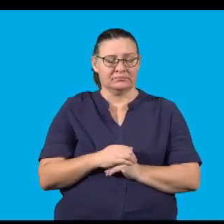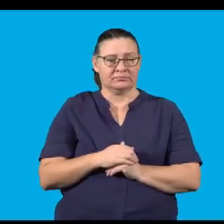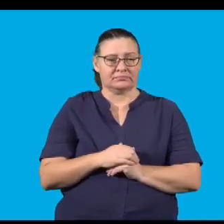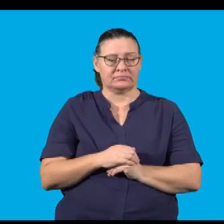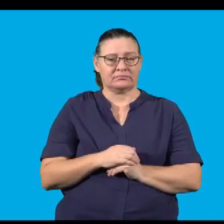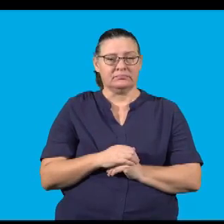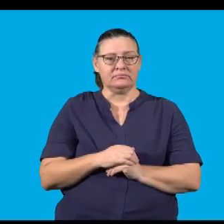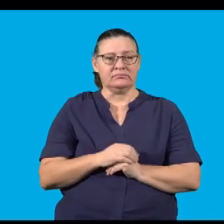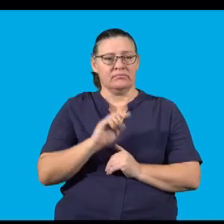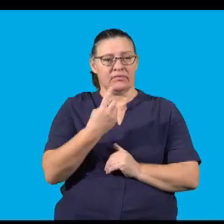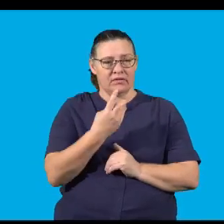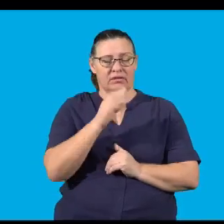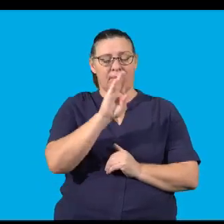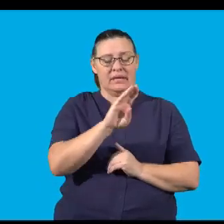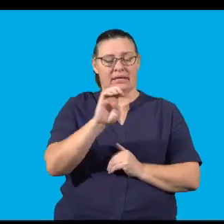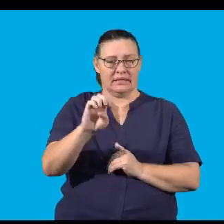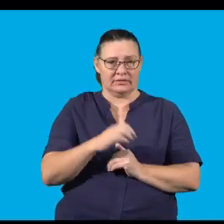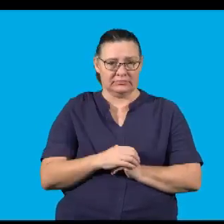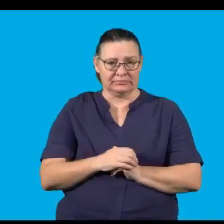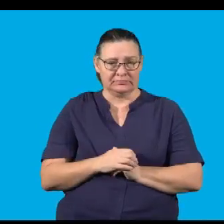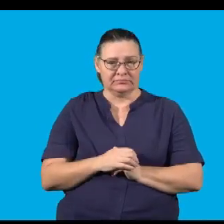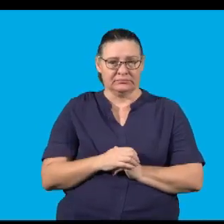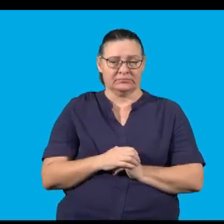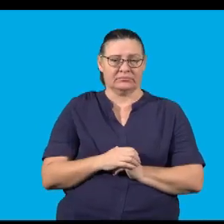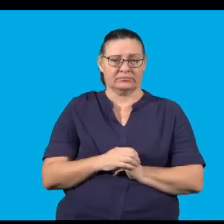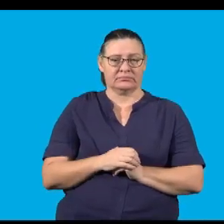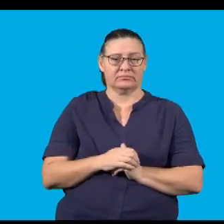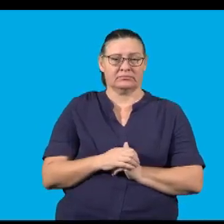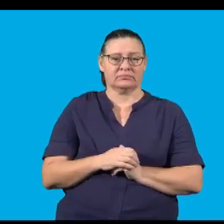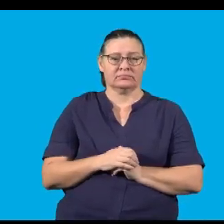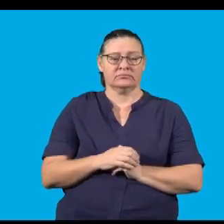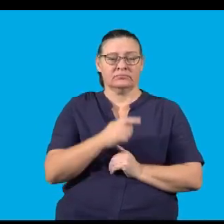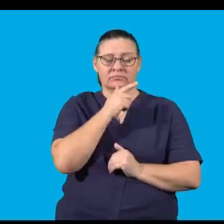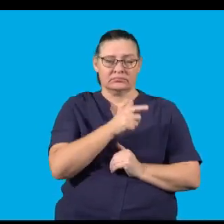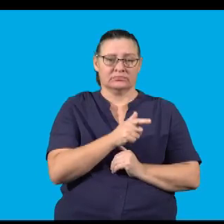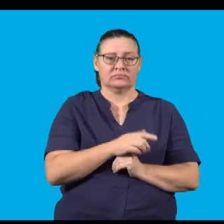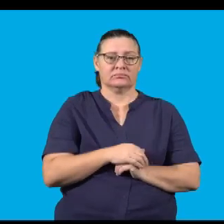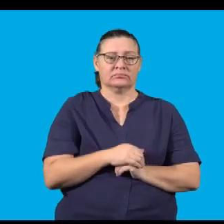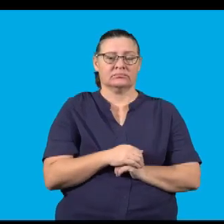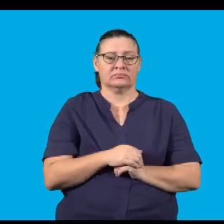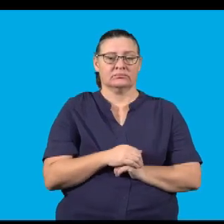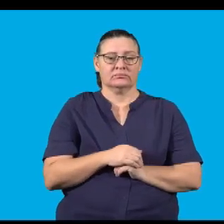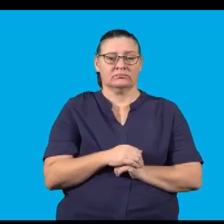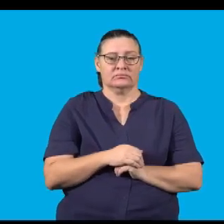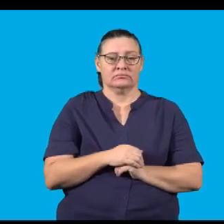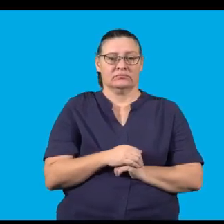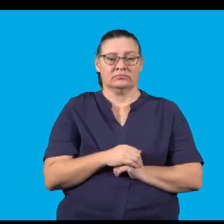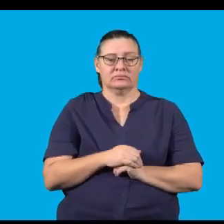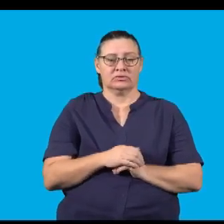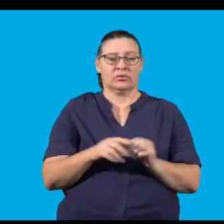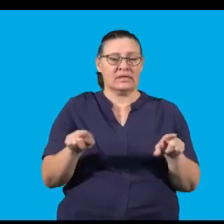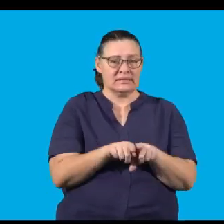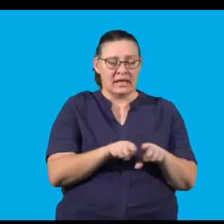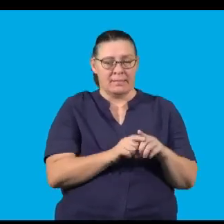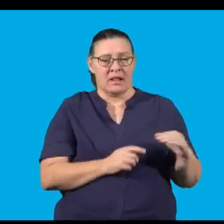is to calculate the gradient of B to E. Now remember, they told you BC, it's produced, so that means this is all on the